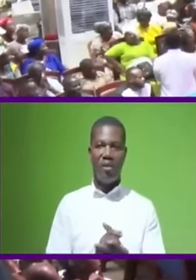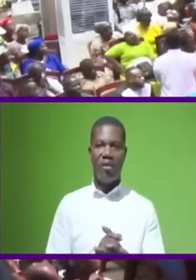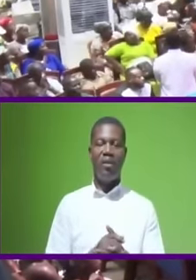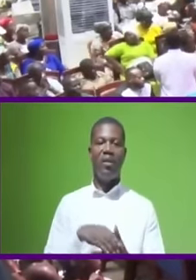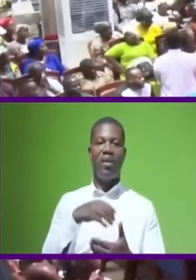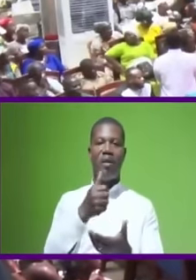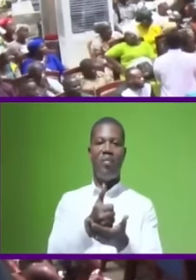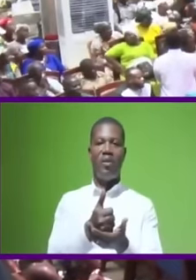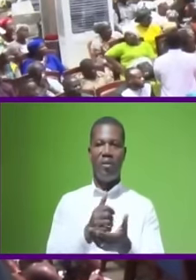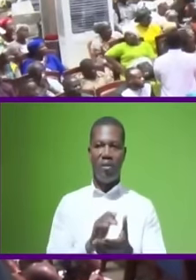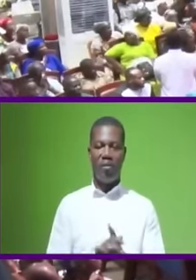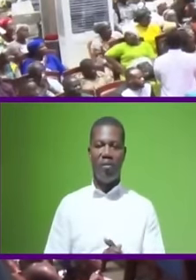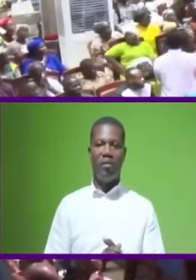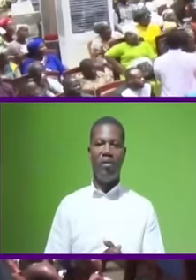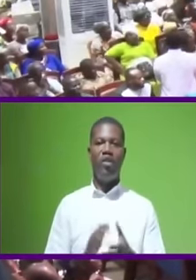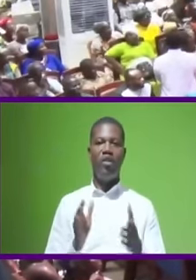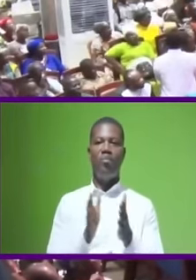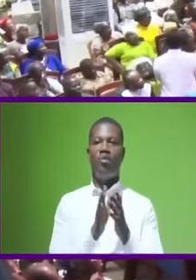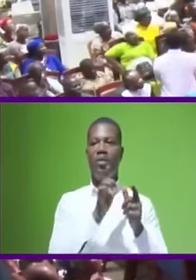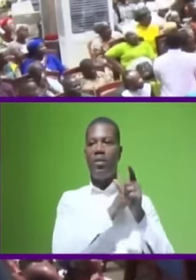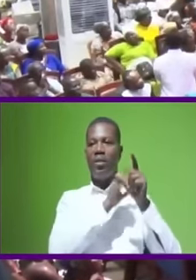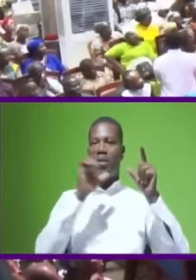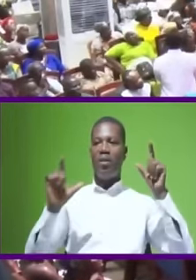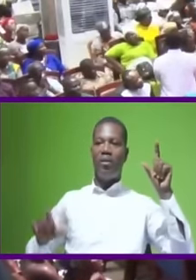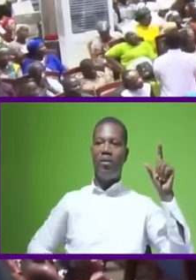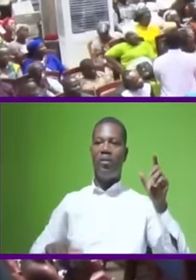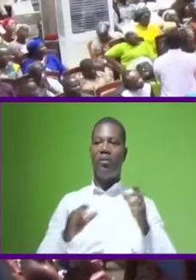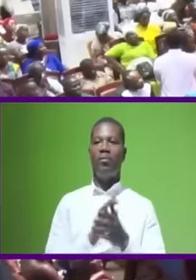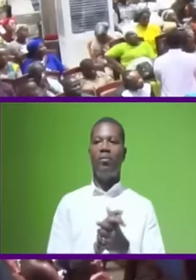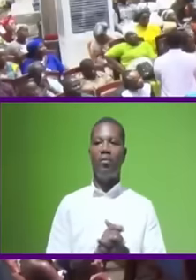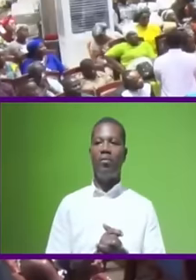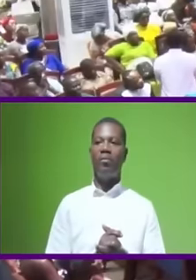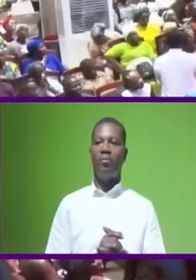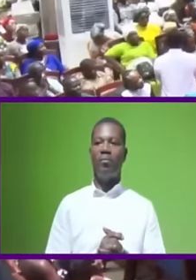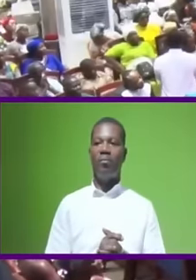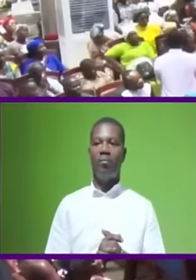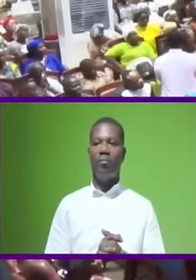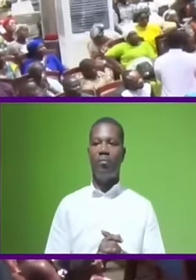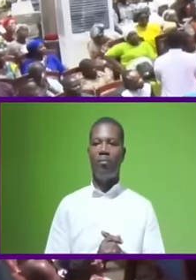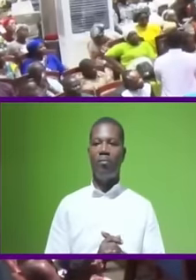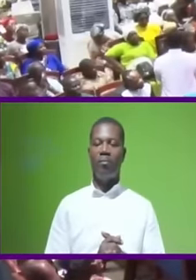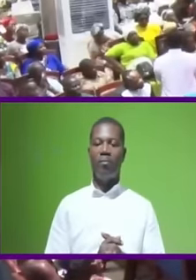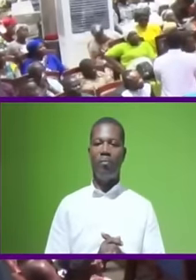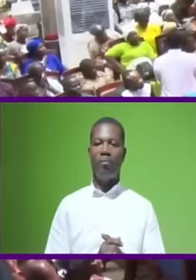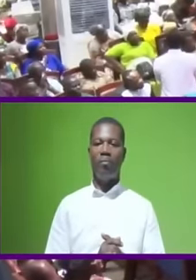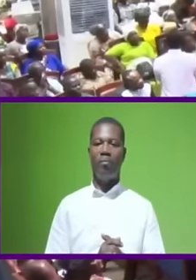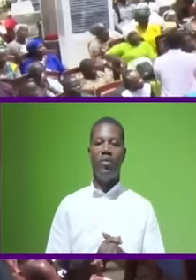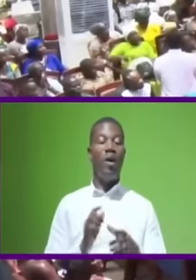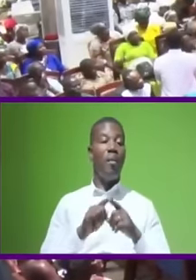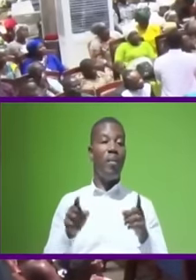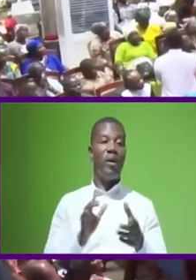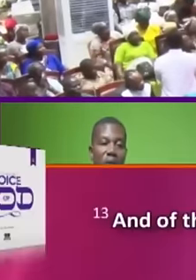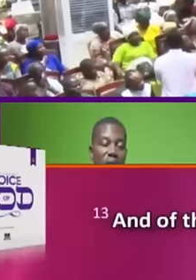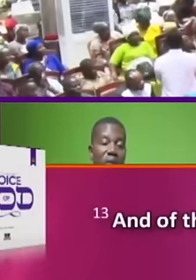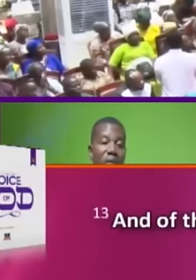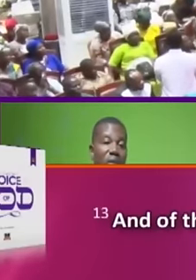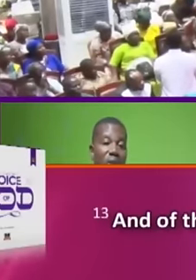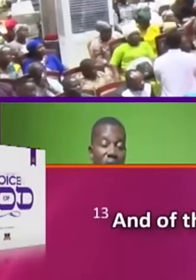Amen. Amen. Praise the Lord. I am Hallelujah. Much concerned with the Aha. understanding. And so on my new boo on